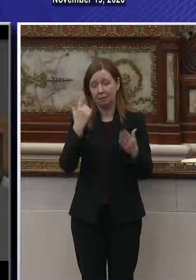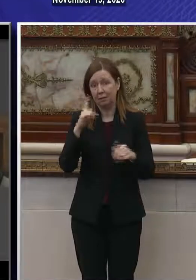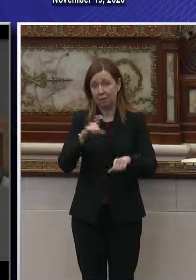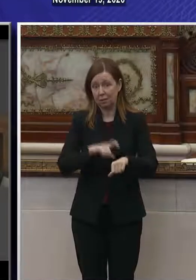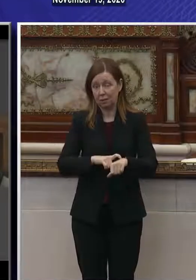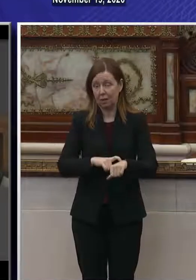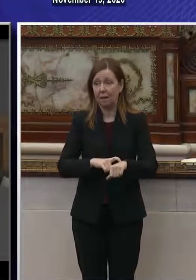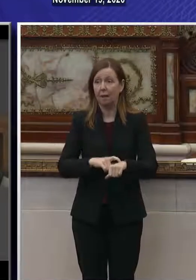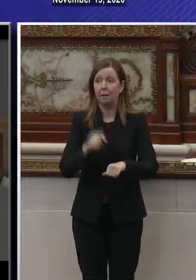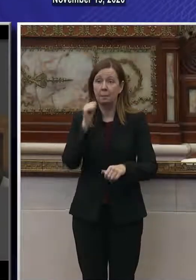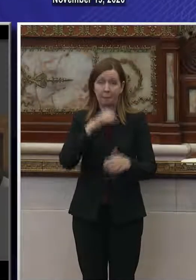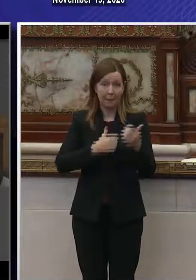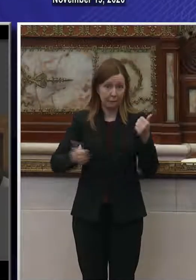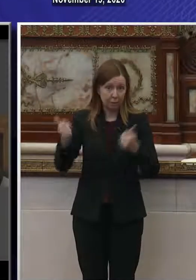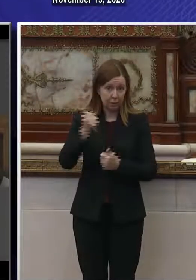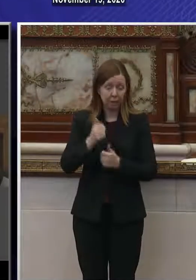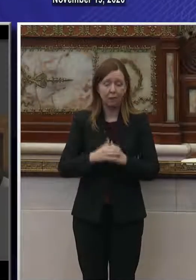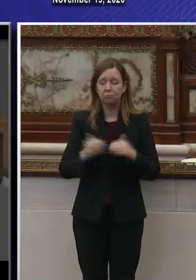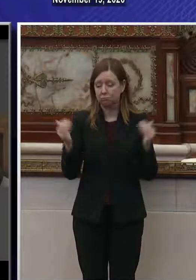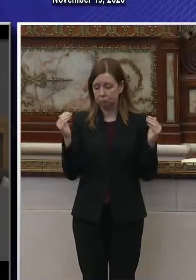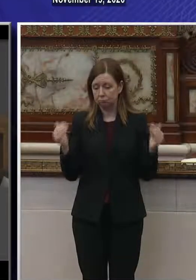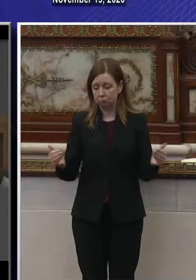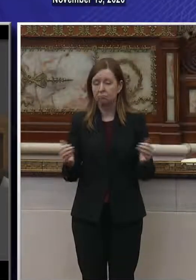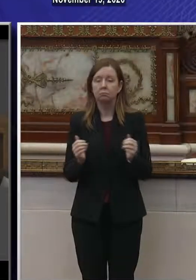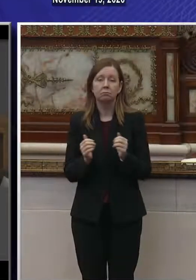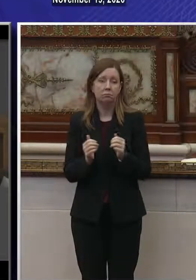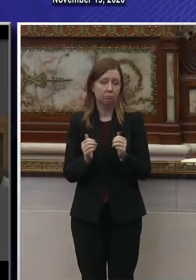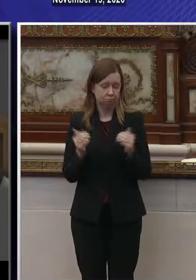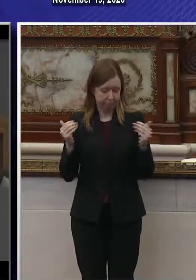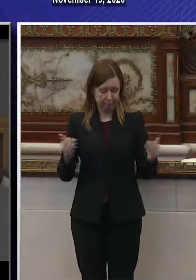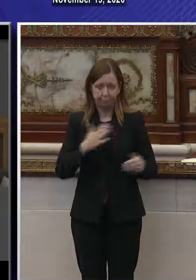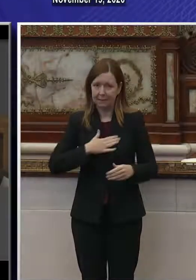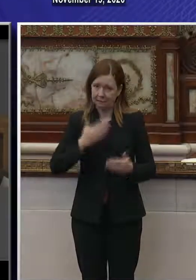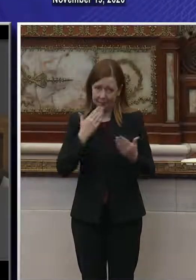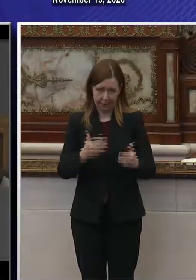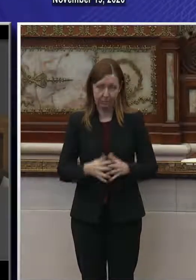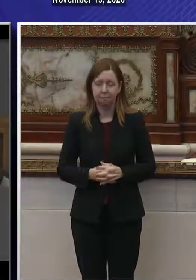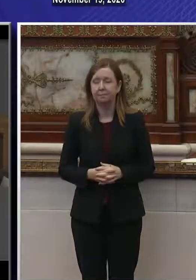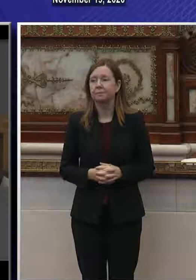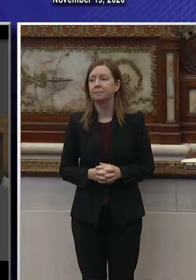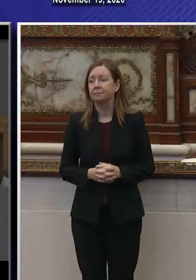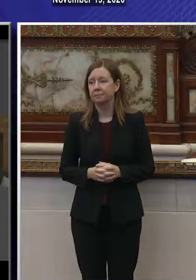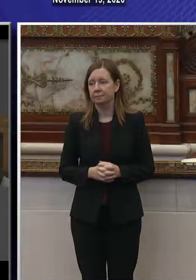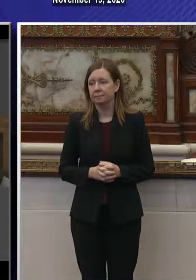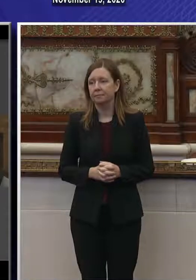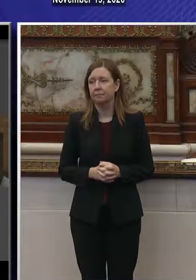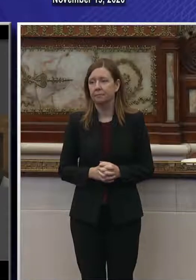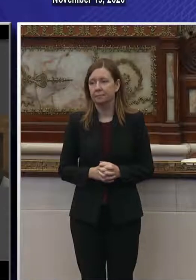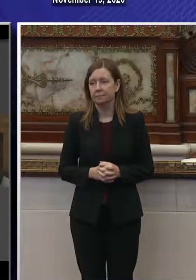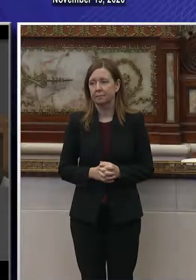time, Madam Chair, and you can proceed as you wish. Thank you.